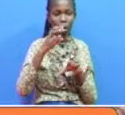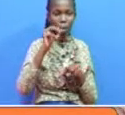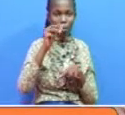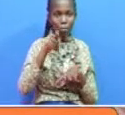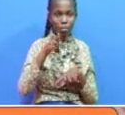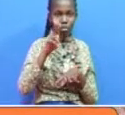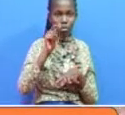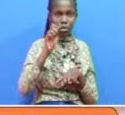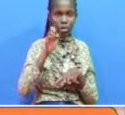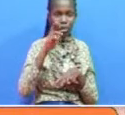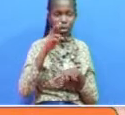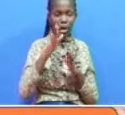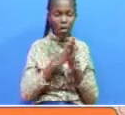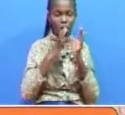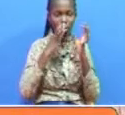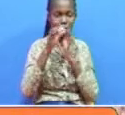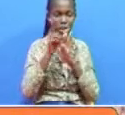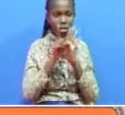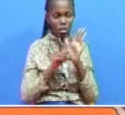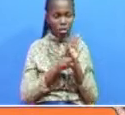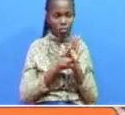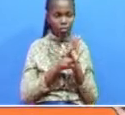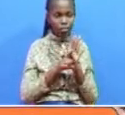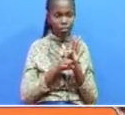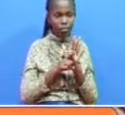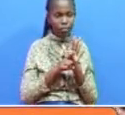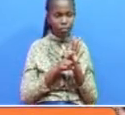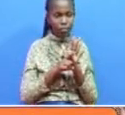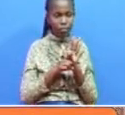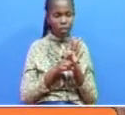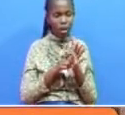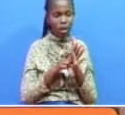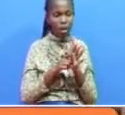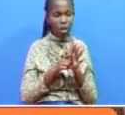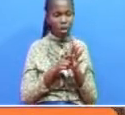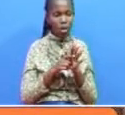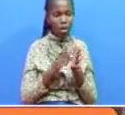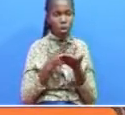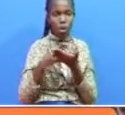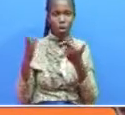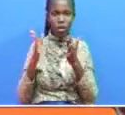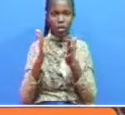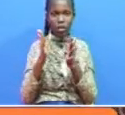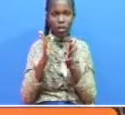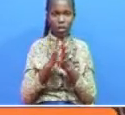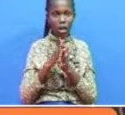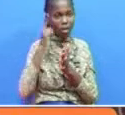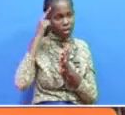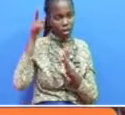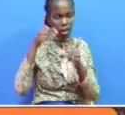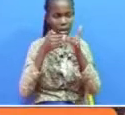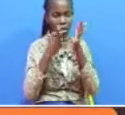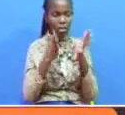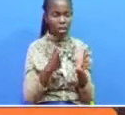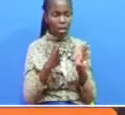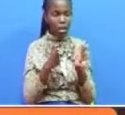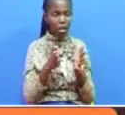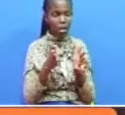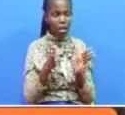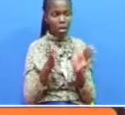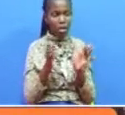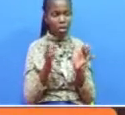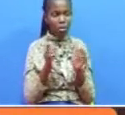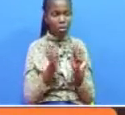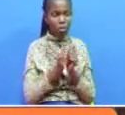Because gubernatorial race will be shaped by competence, honesty and integrity. Yes. Yes. Leaders with a